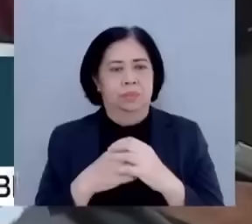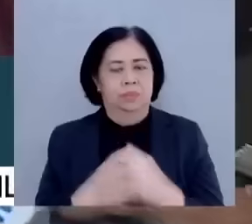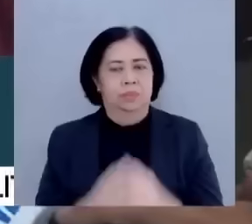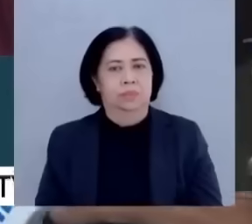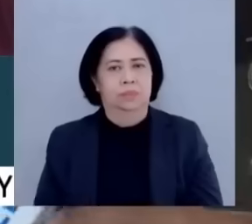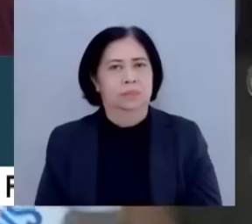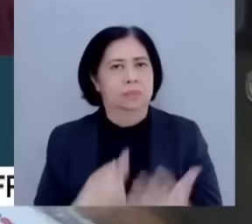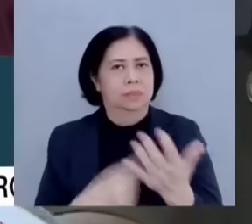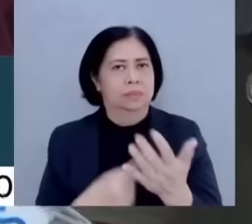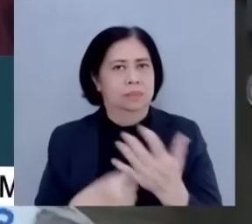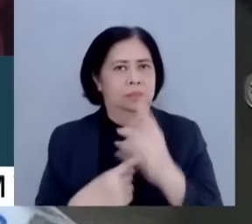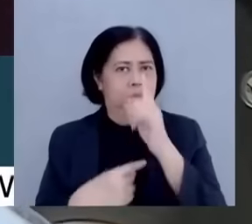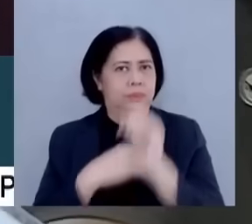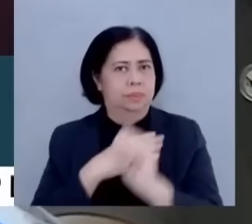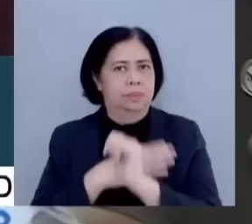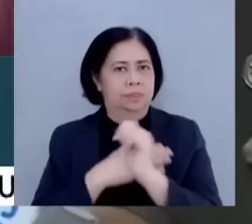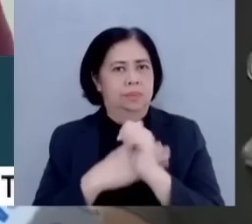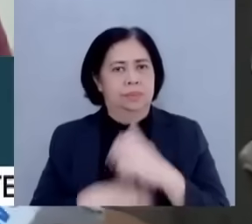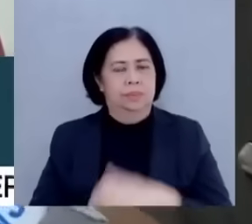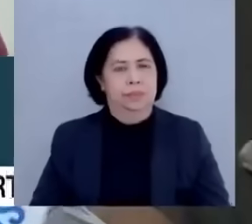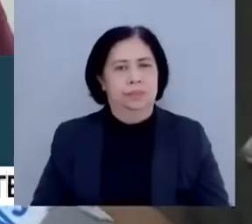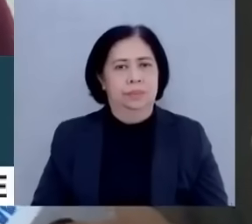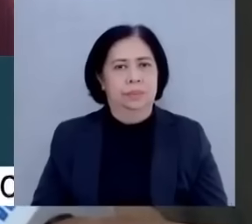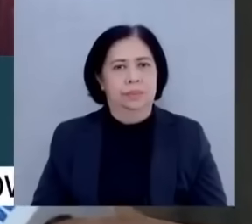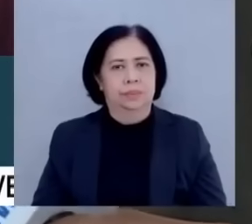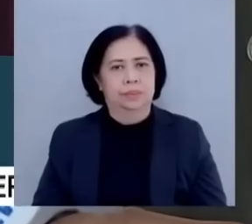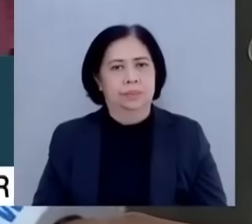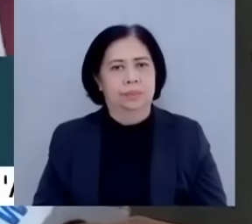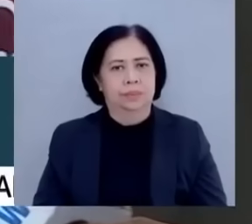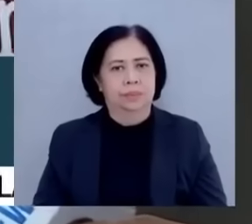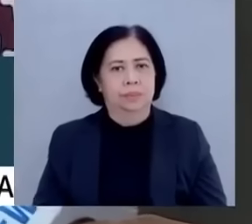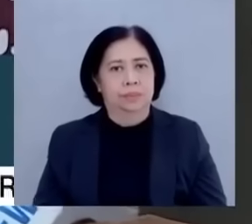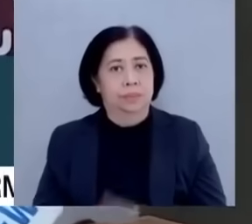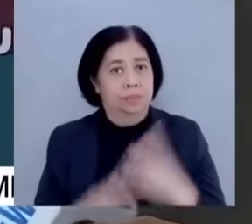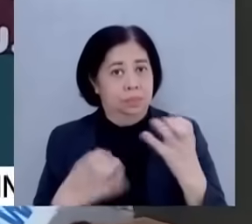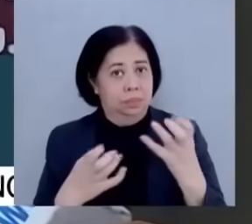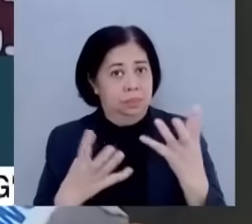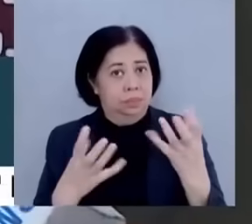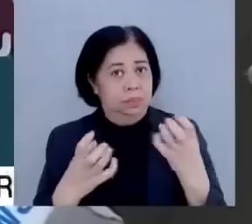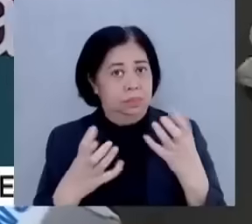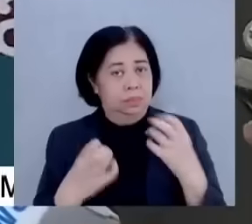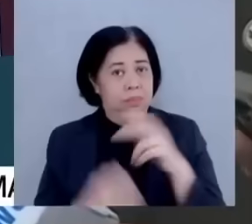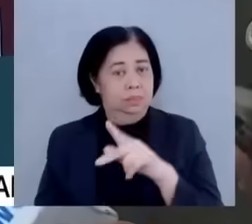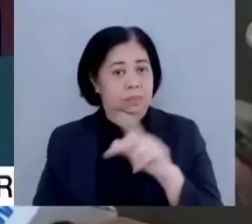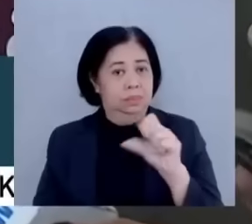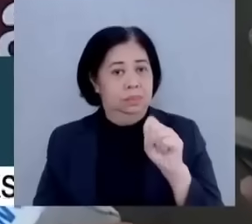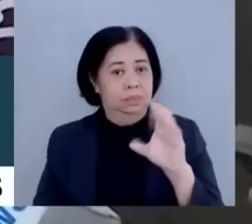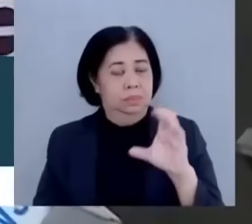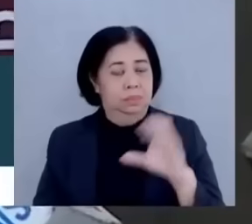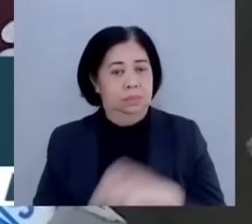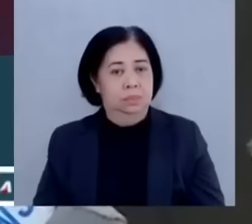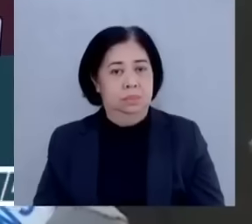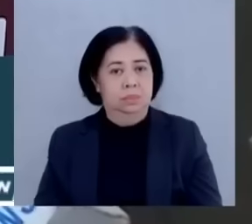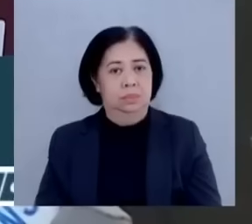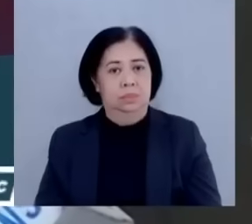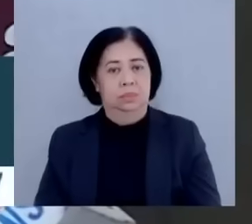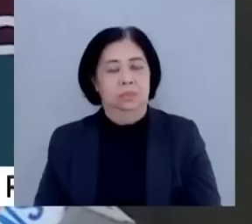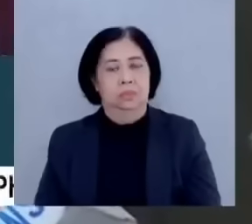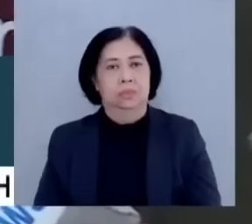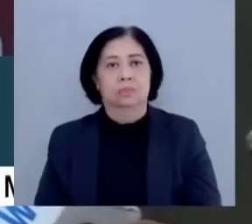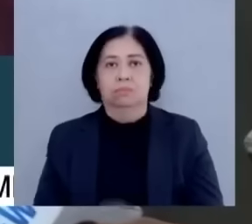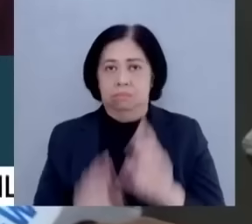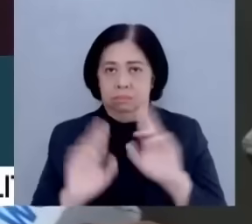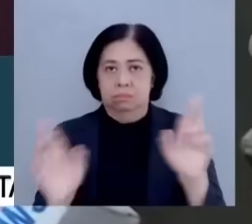one threat. So you wanna do that? You wanna do PSC? Okay, so, let's do PSC.